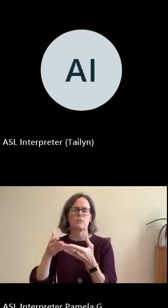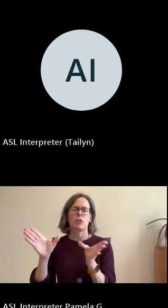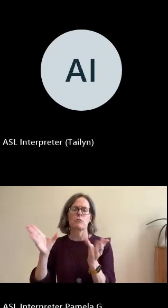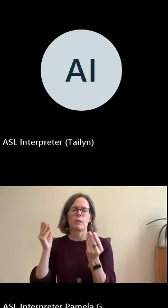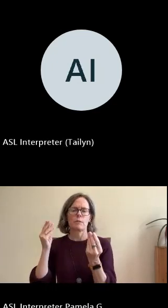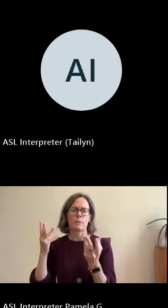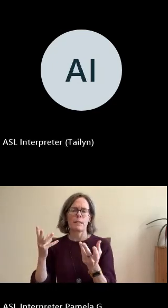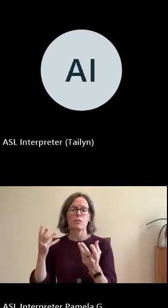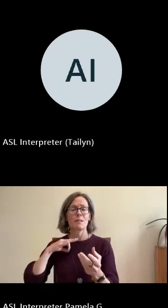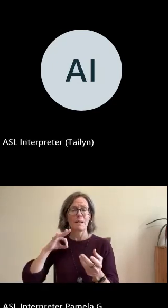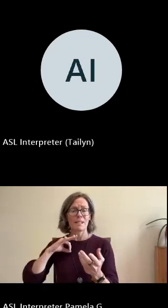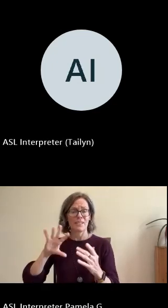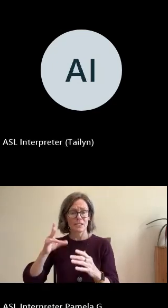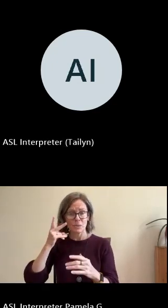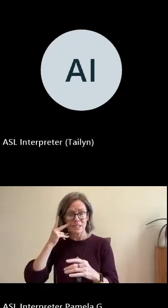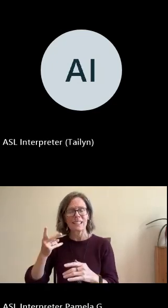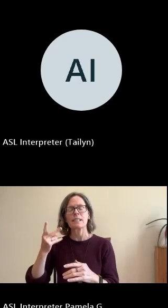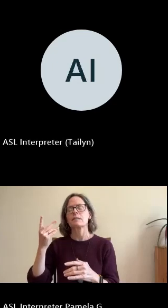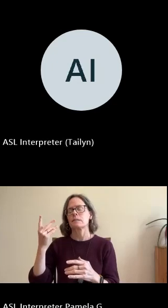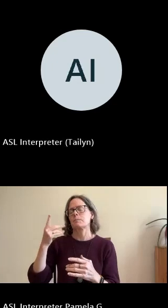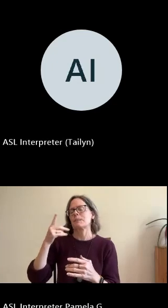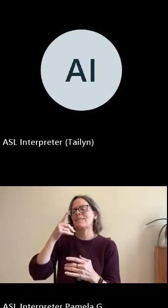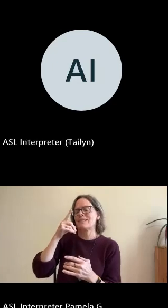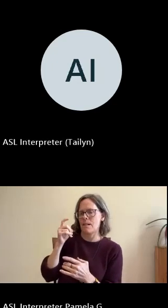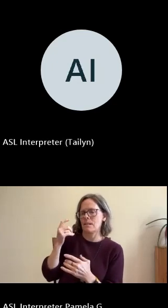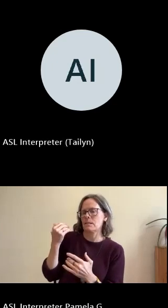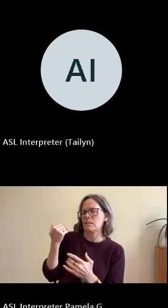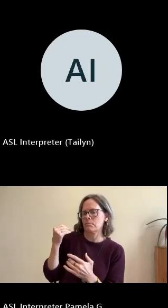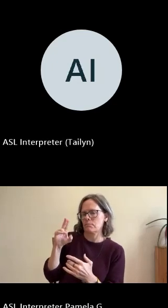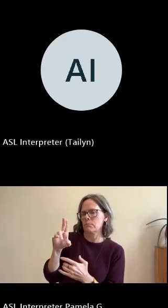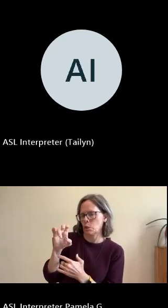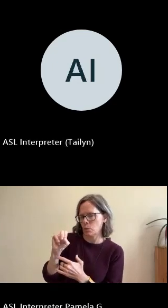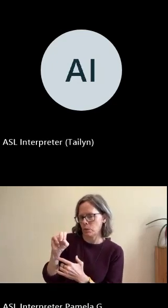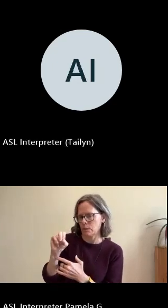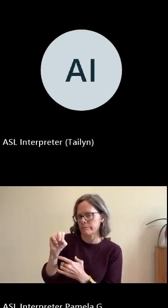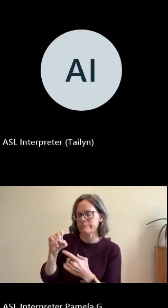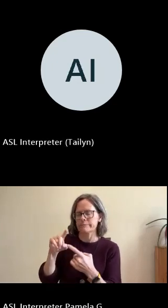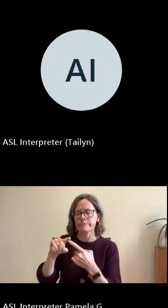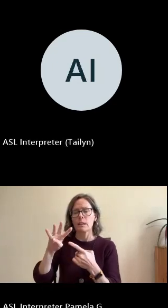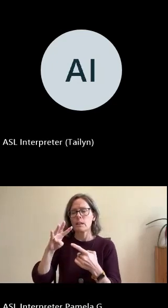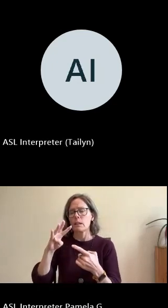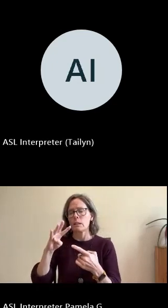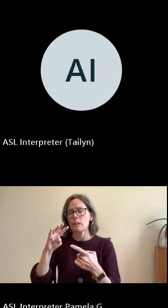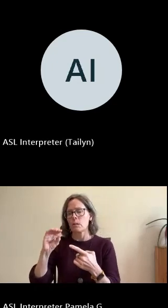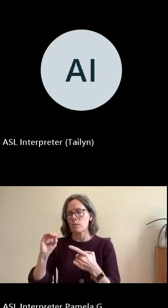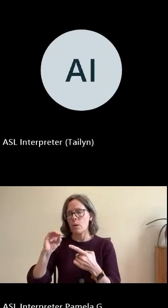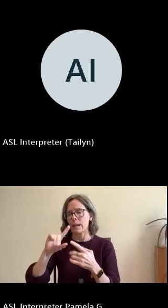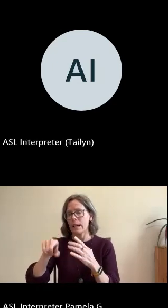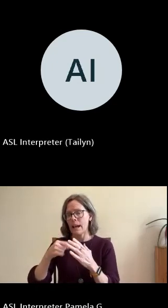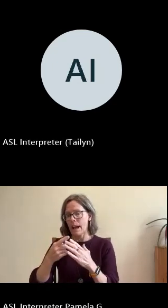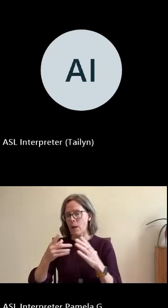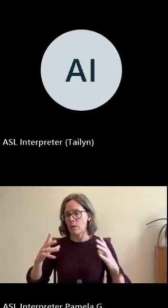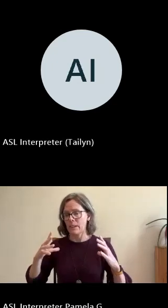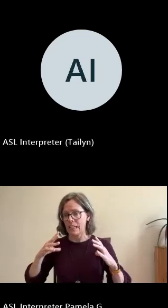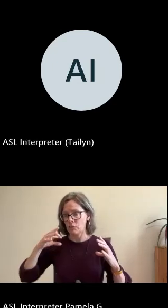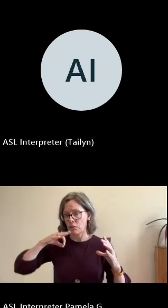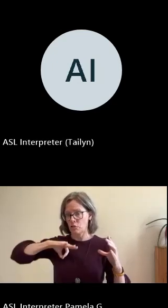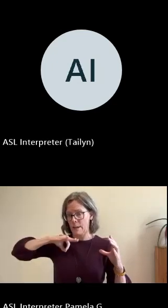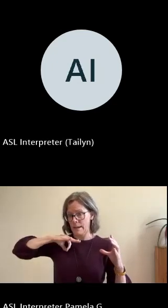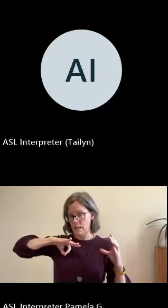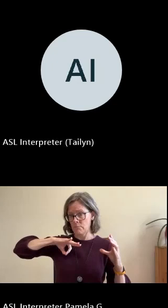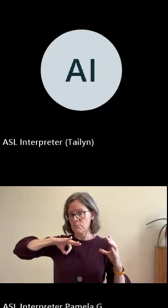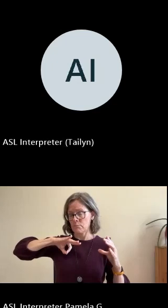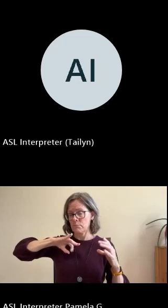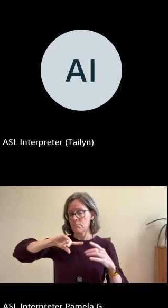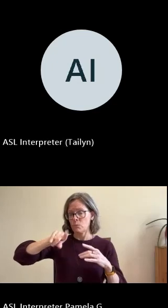union. Whether it's your 40-hour vacation credit that you get when you start